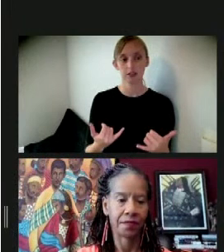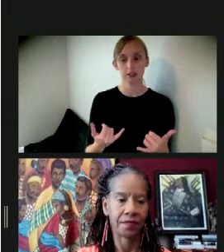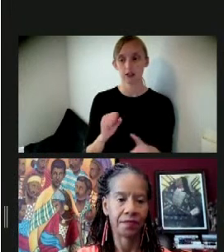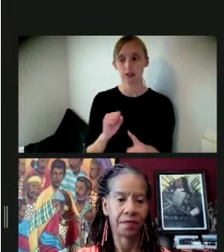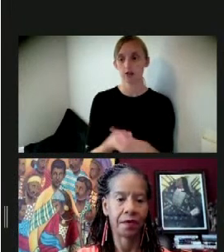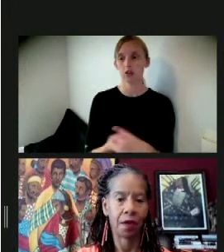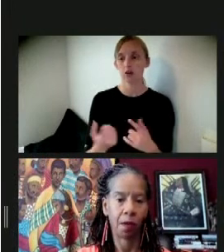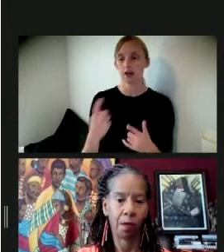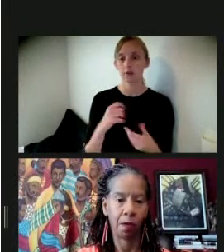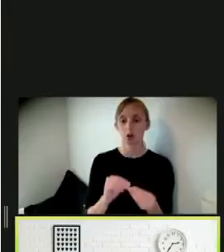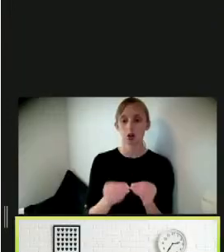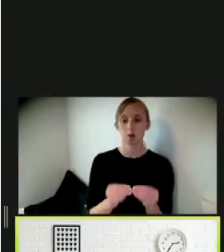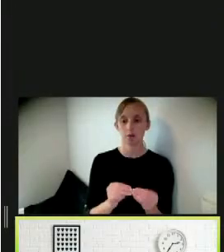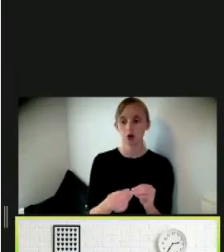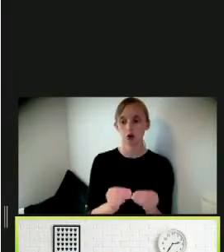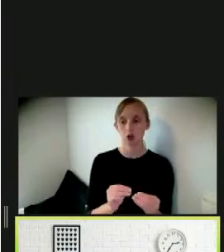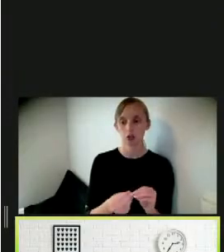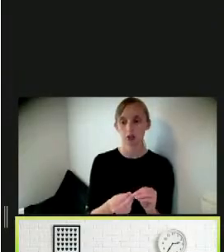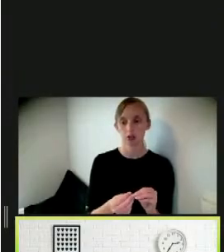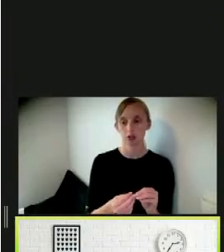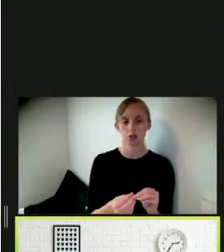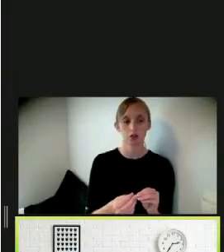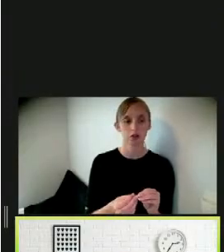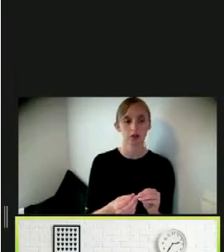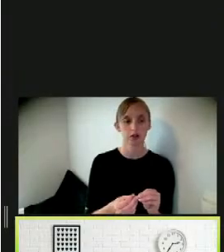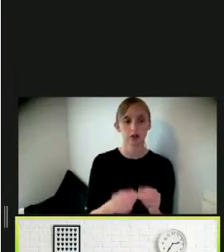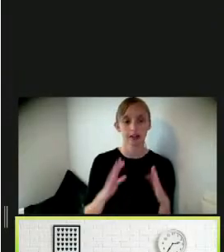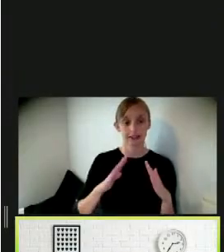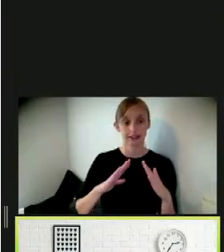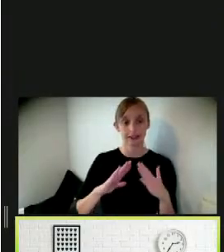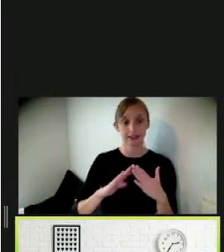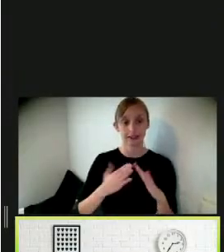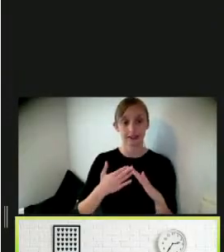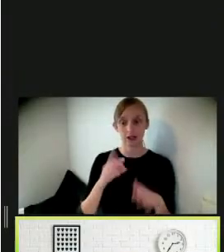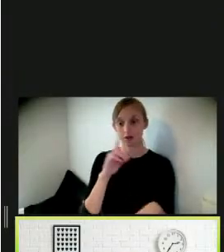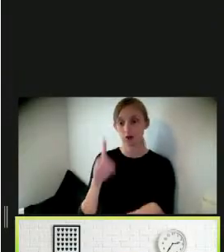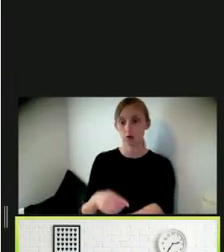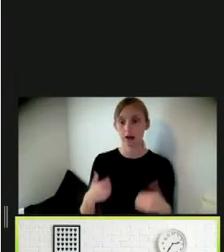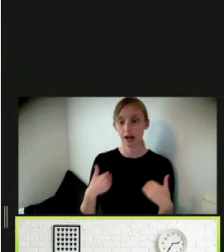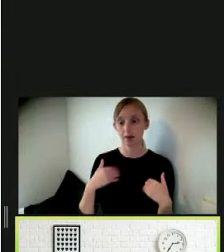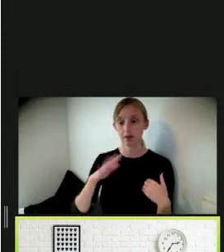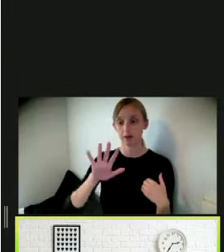about numbers. So in the city of Detroit, we have